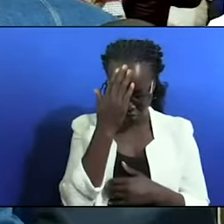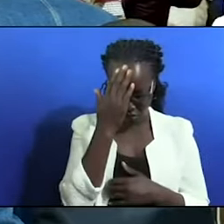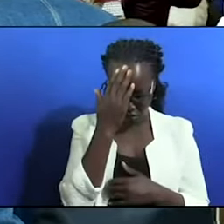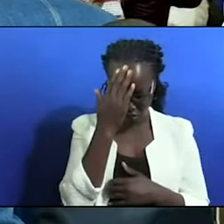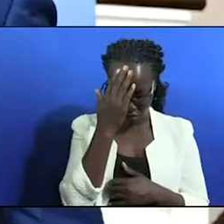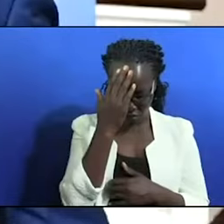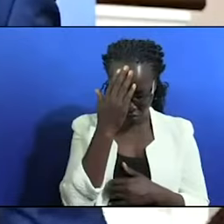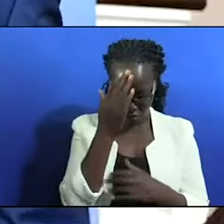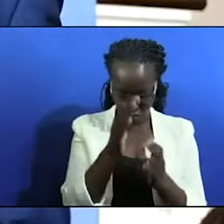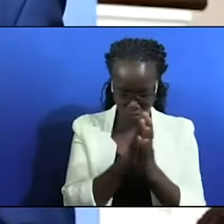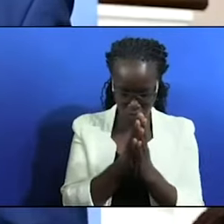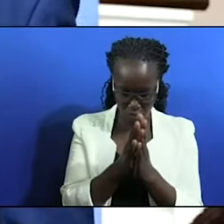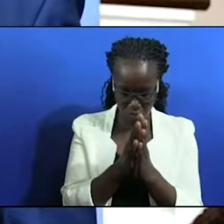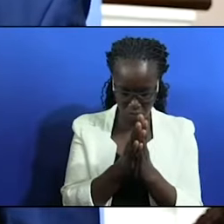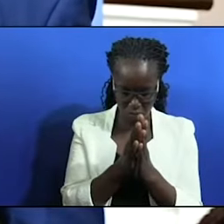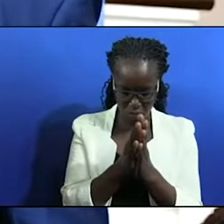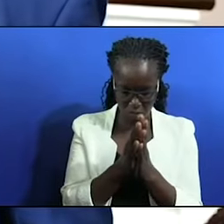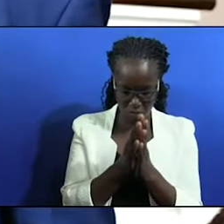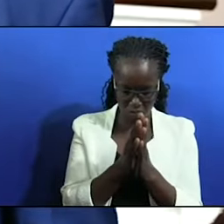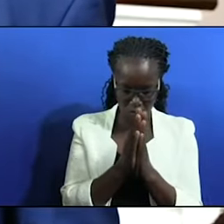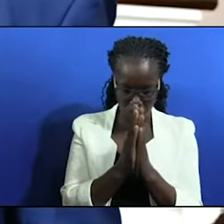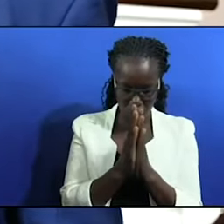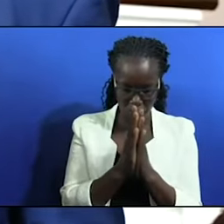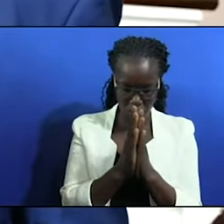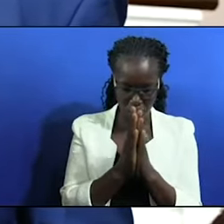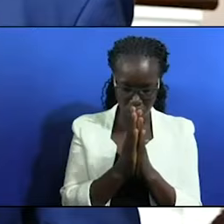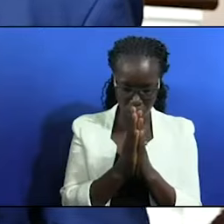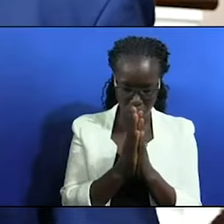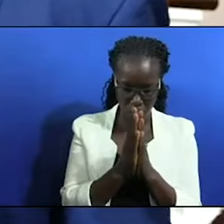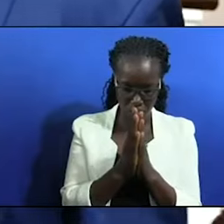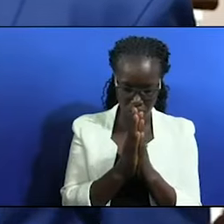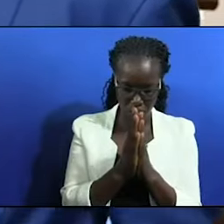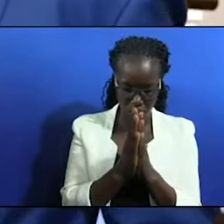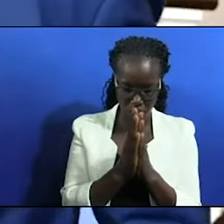faces and bow down for a word of prayer.